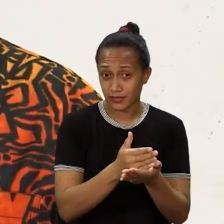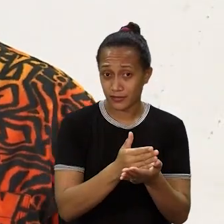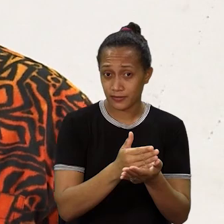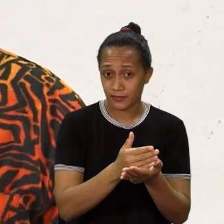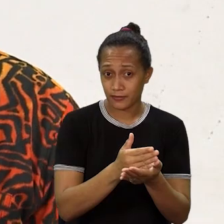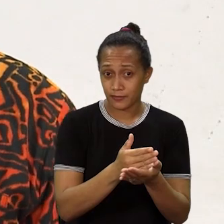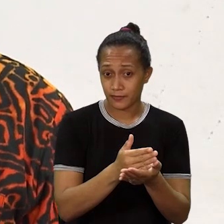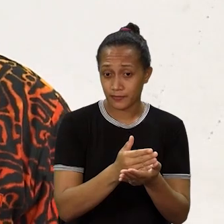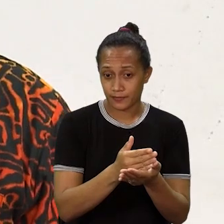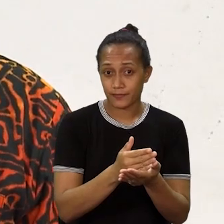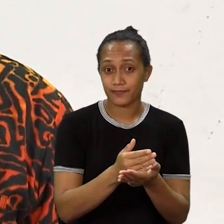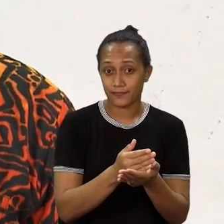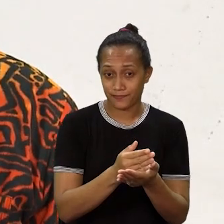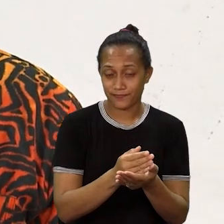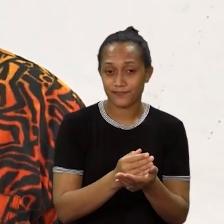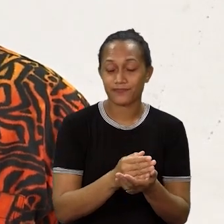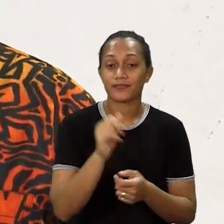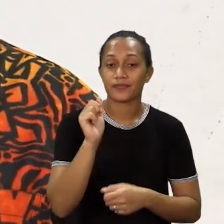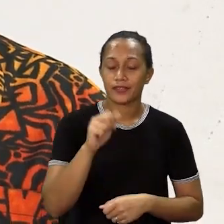answer that question correctly?